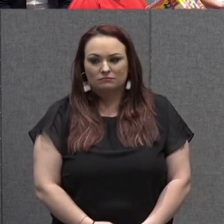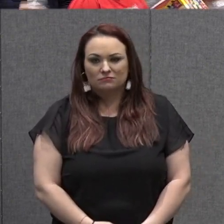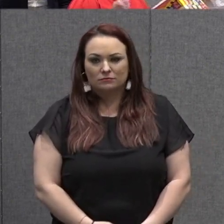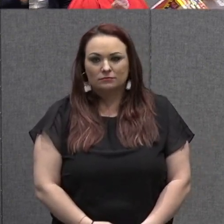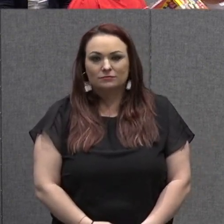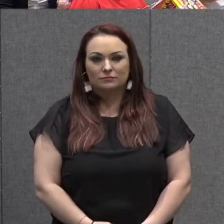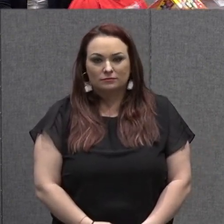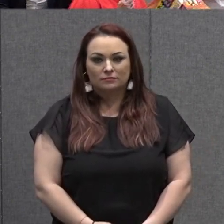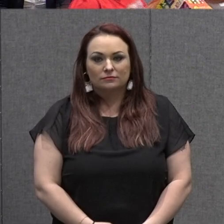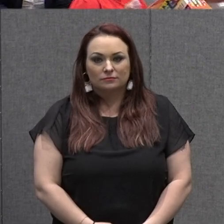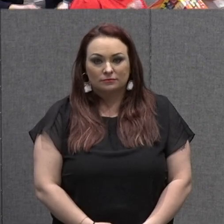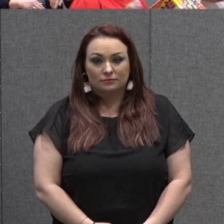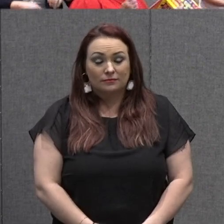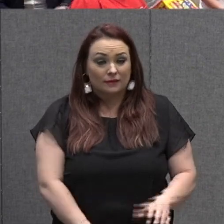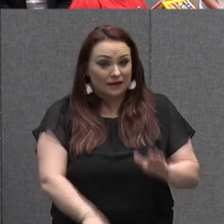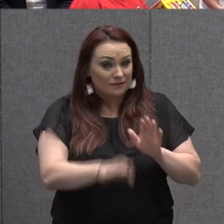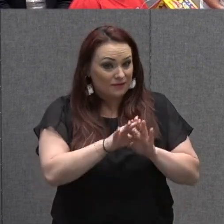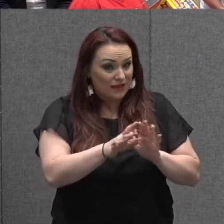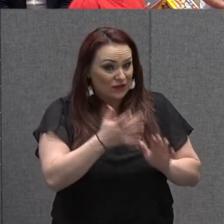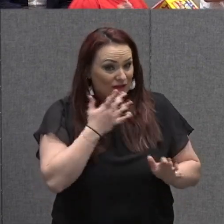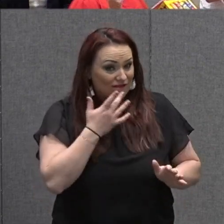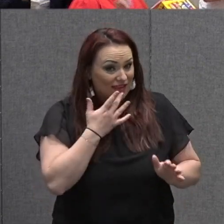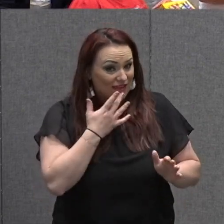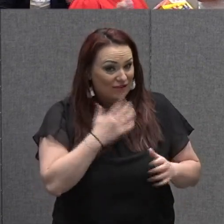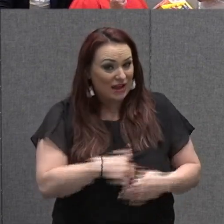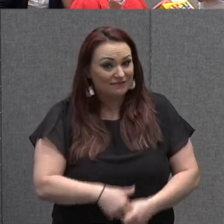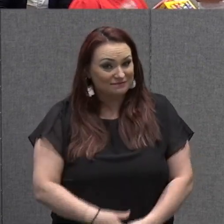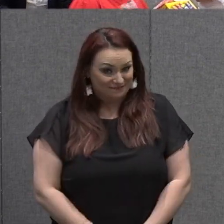Good. Pick your favorite and make sure you're playing with them.